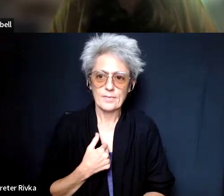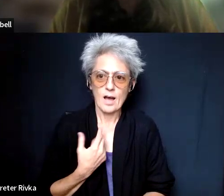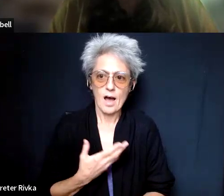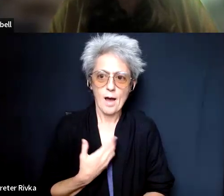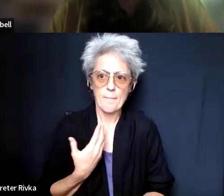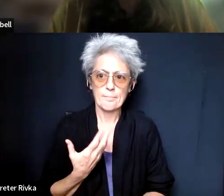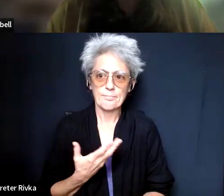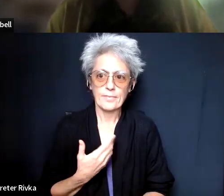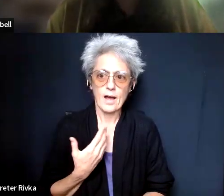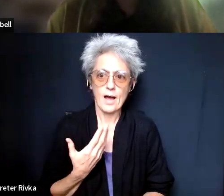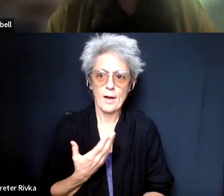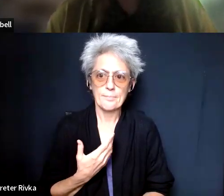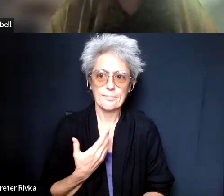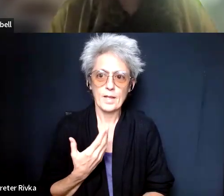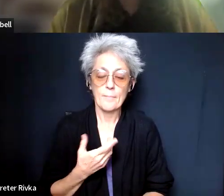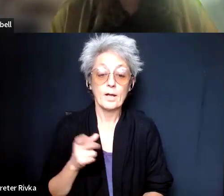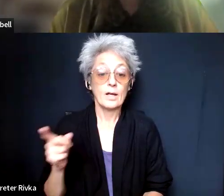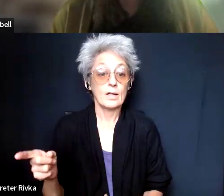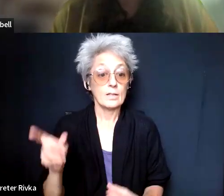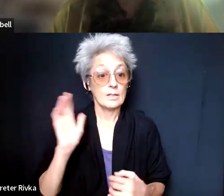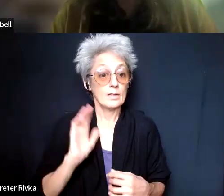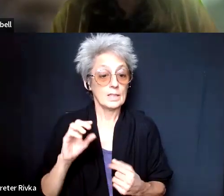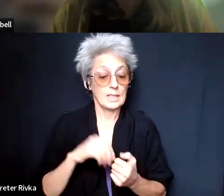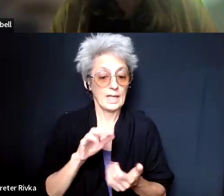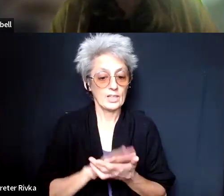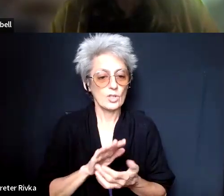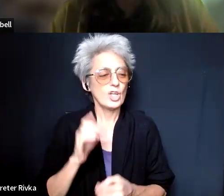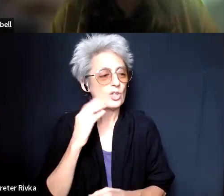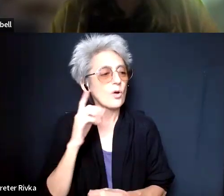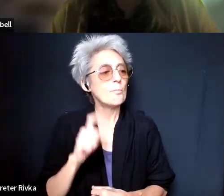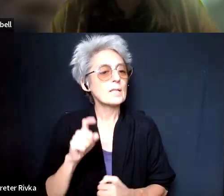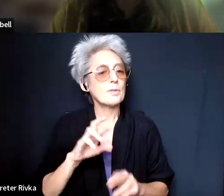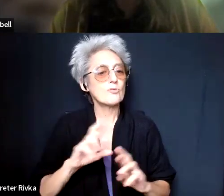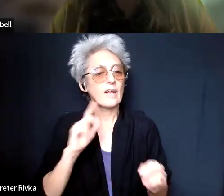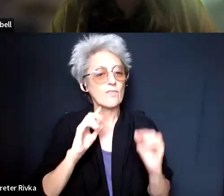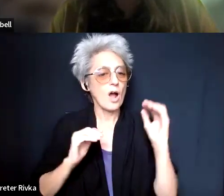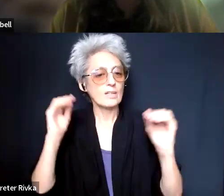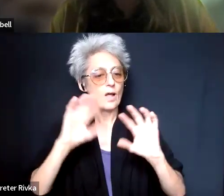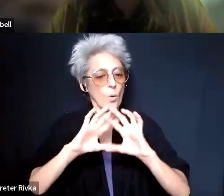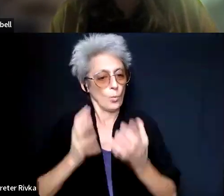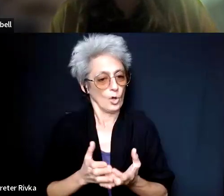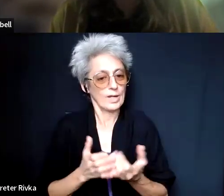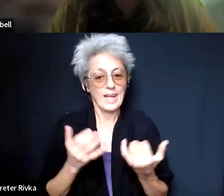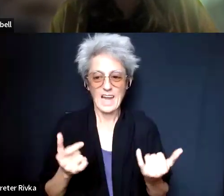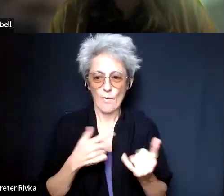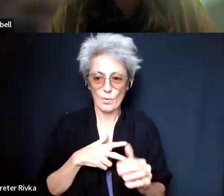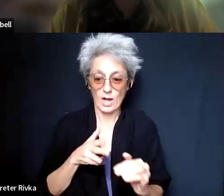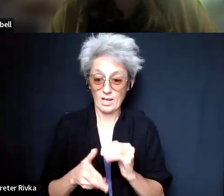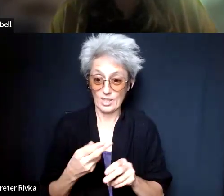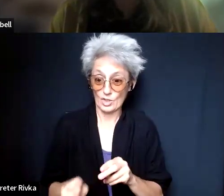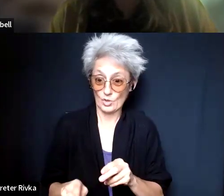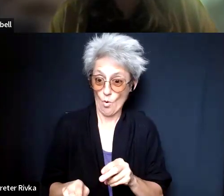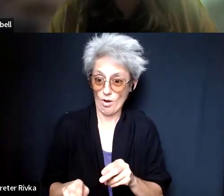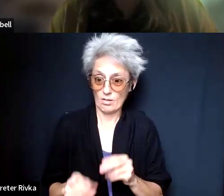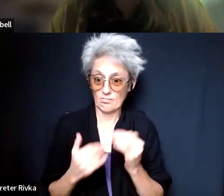when she was in school, you know, she needs to be ready for the adult world, but now we want to cut that short. And now